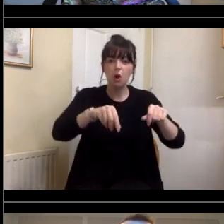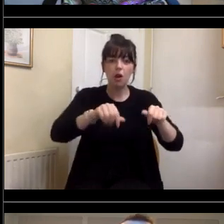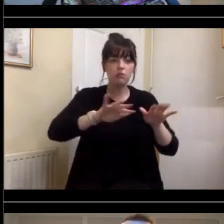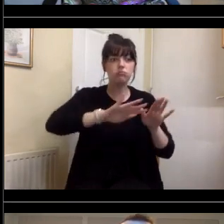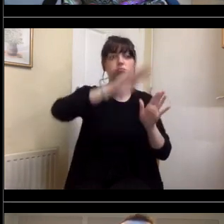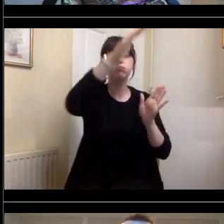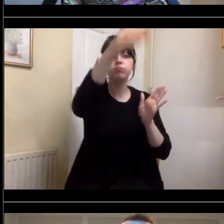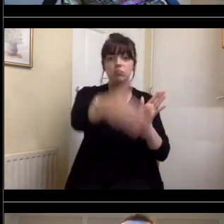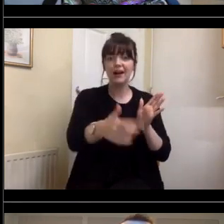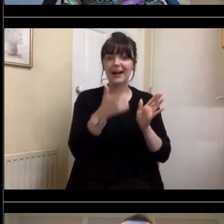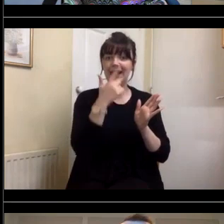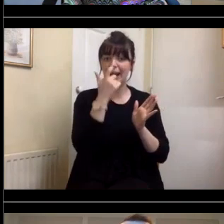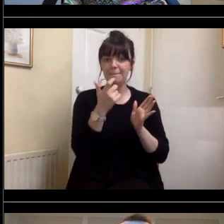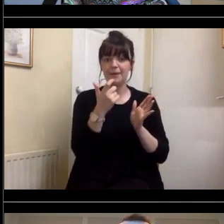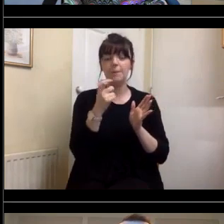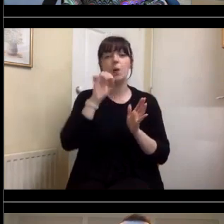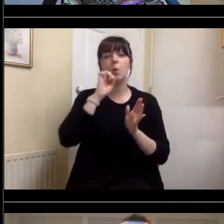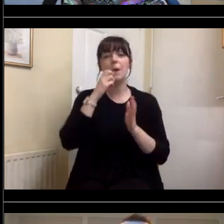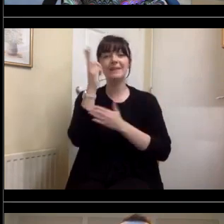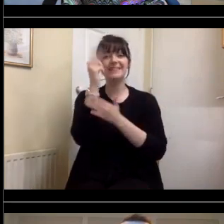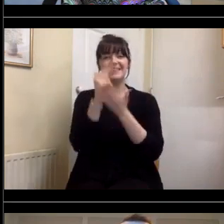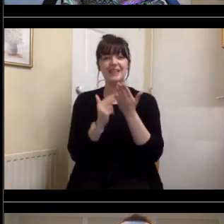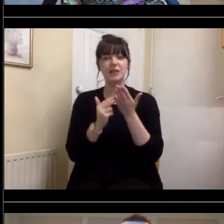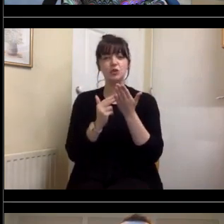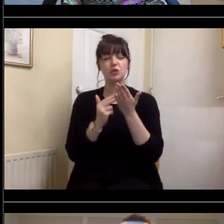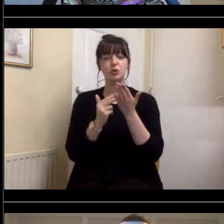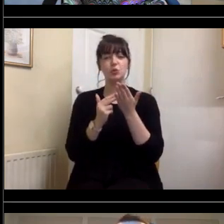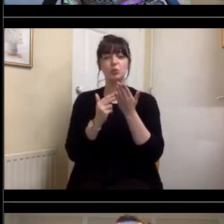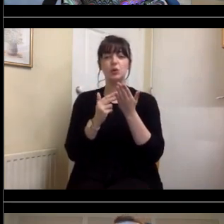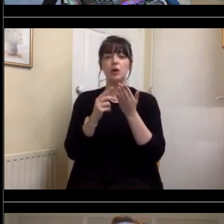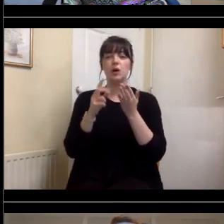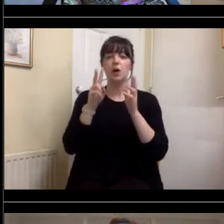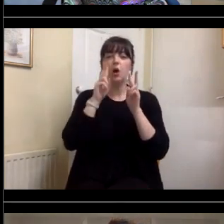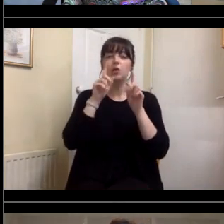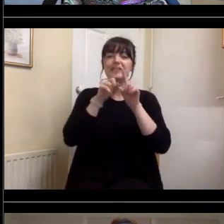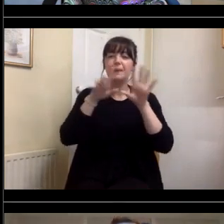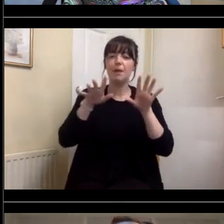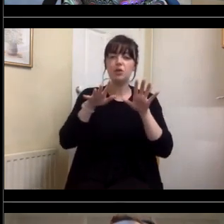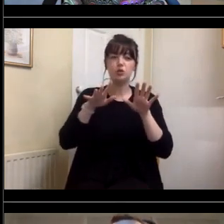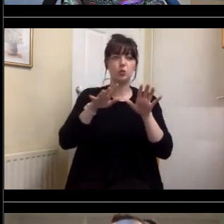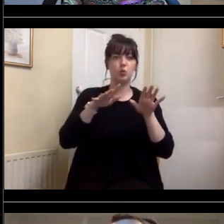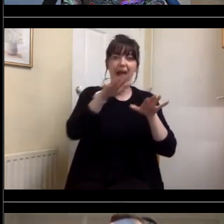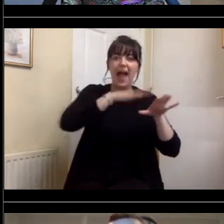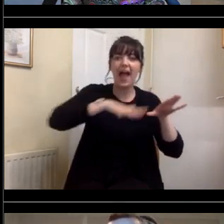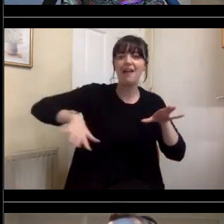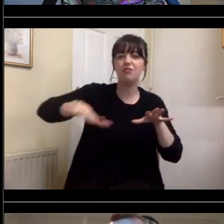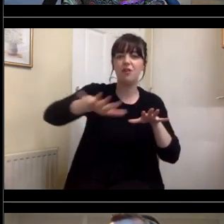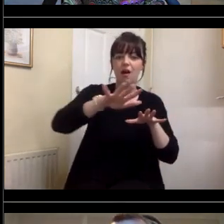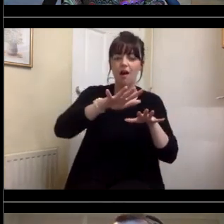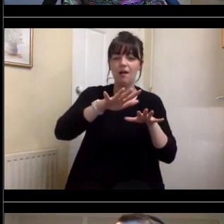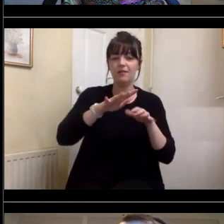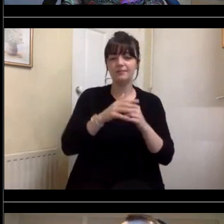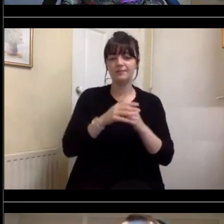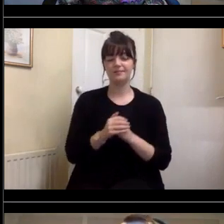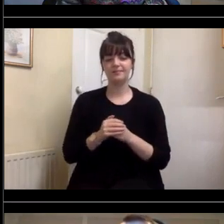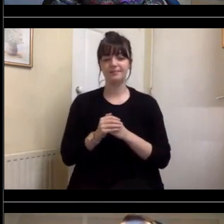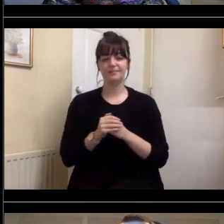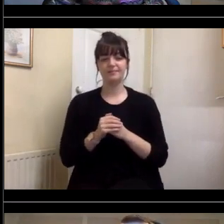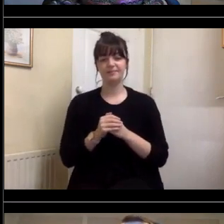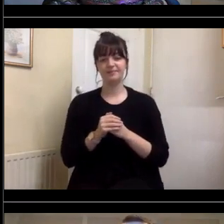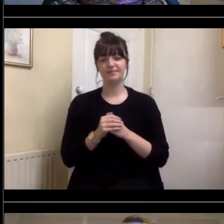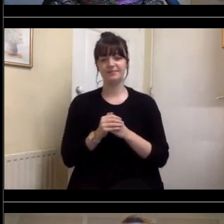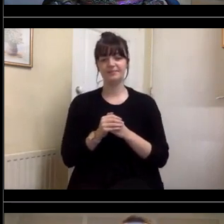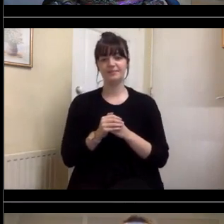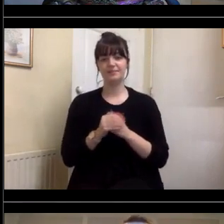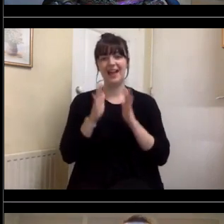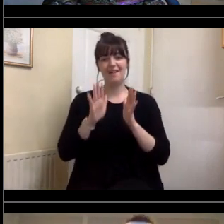they will be designed to be sympathetic with the surrounding area. I mean, we're in an AONB in certain areas, so we've got to